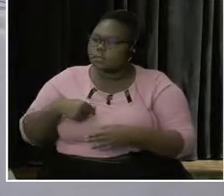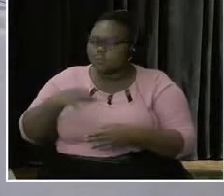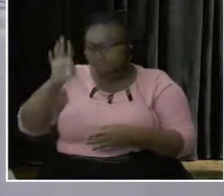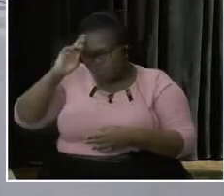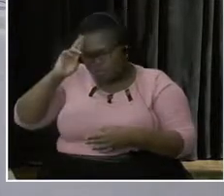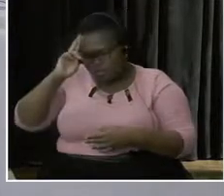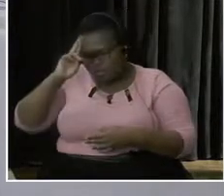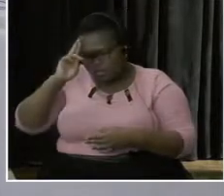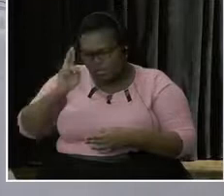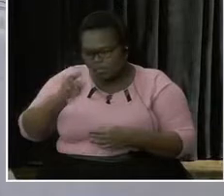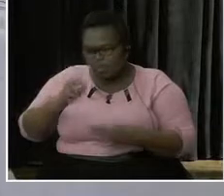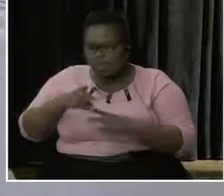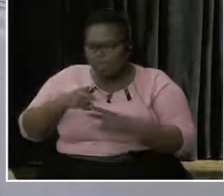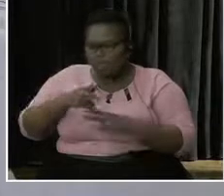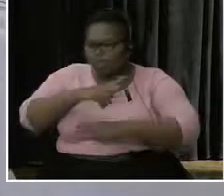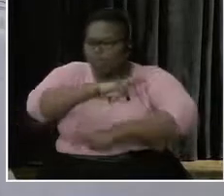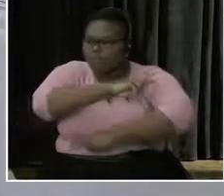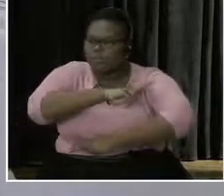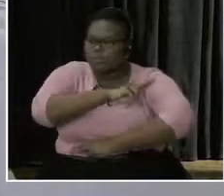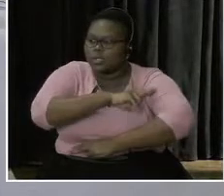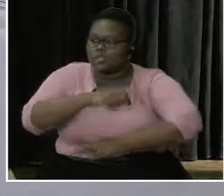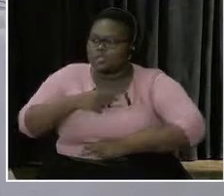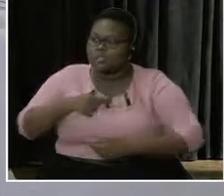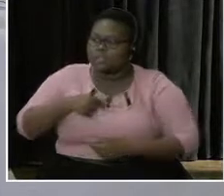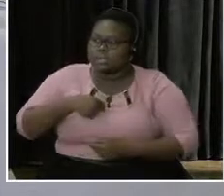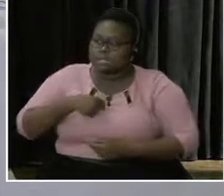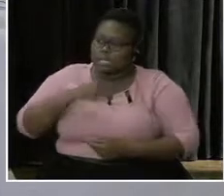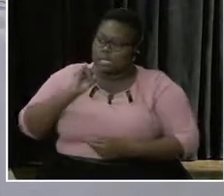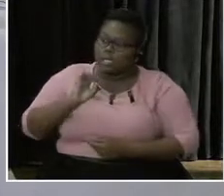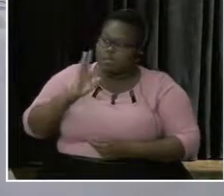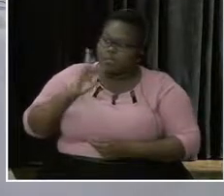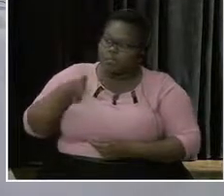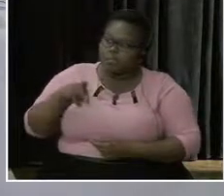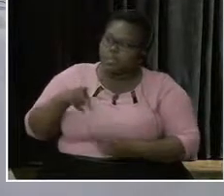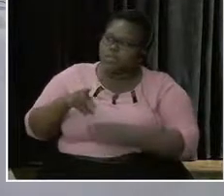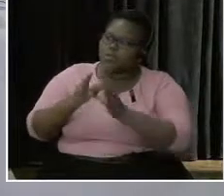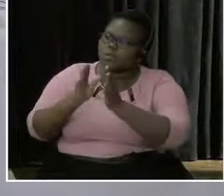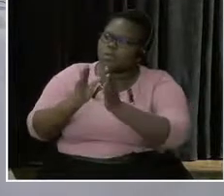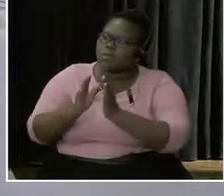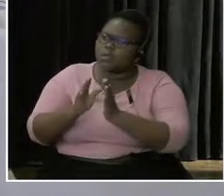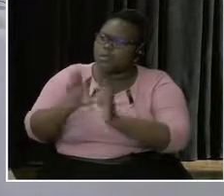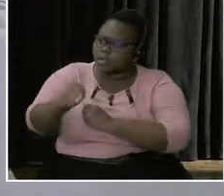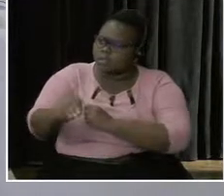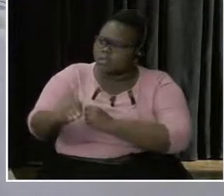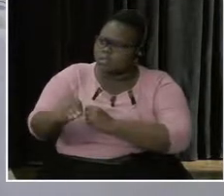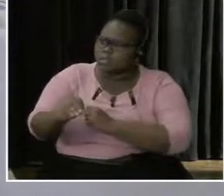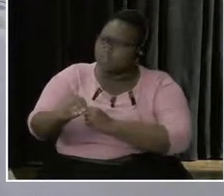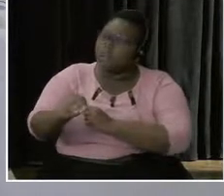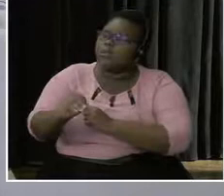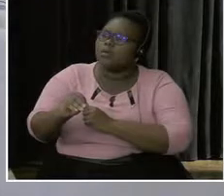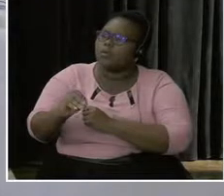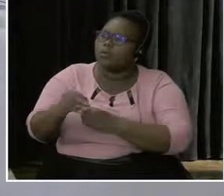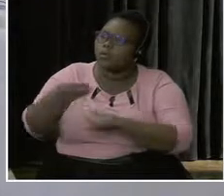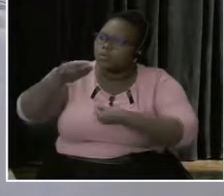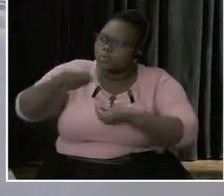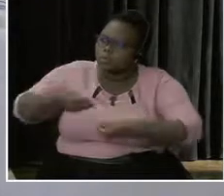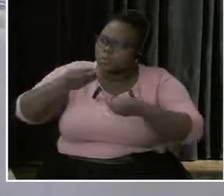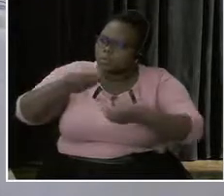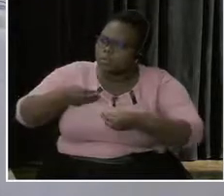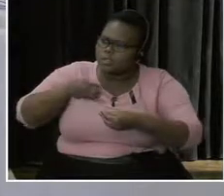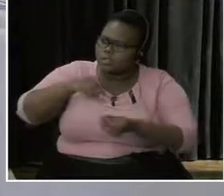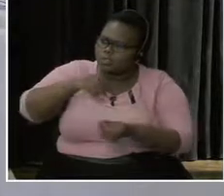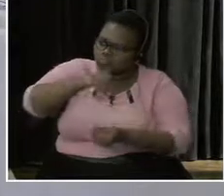IP, we asked for the document that was redirecting the funds of the last